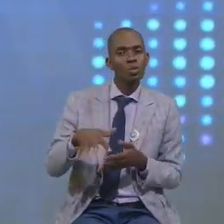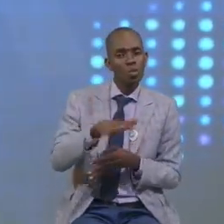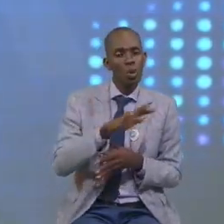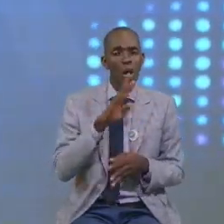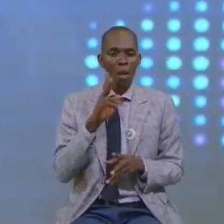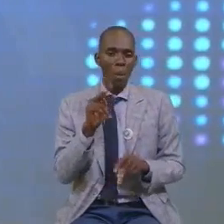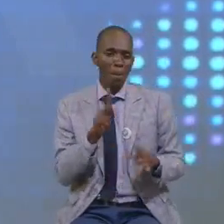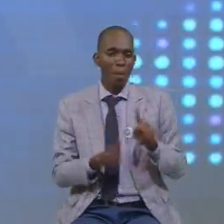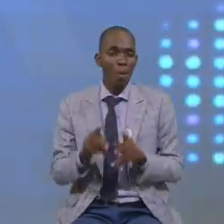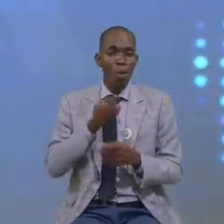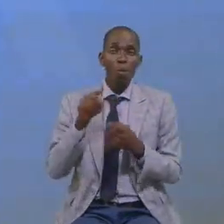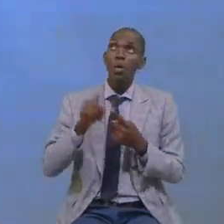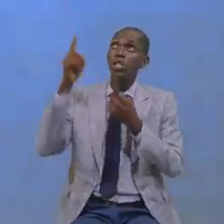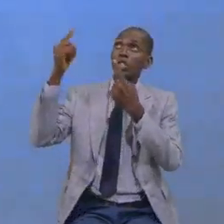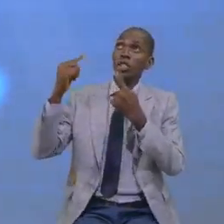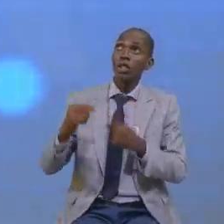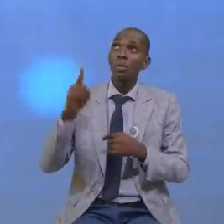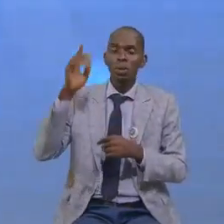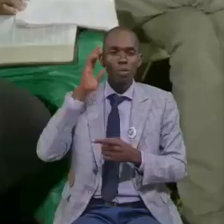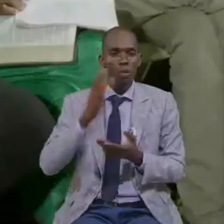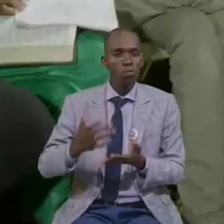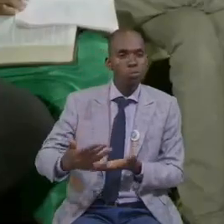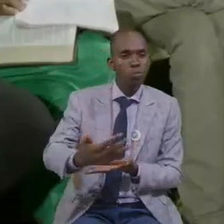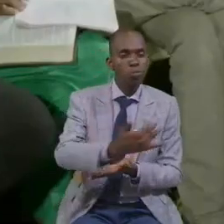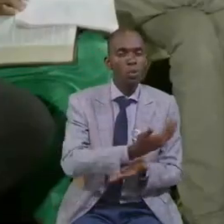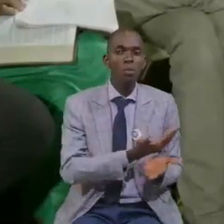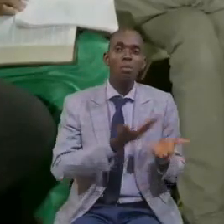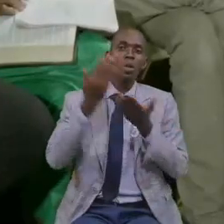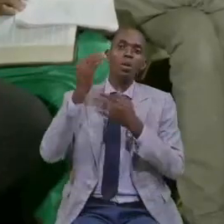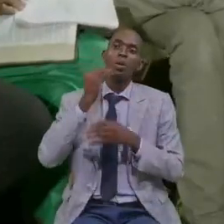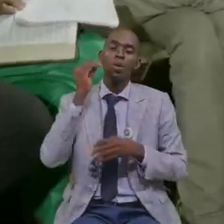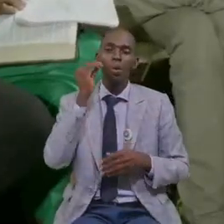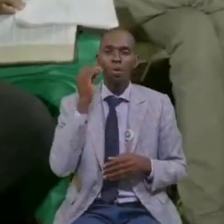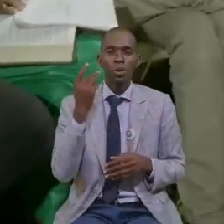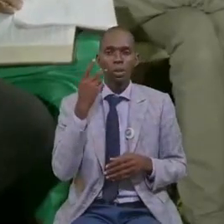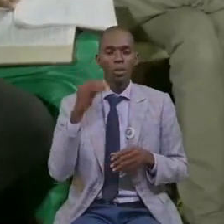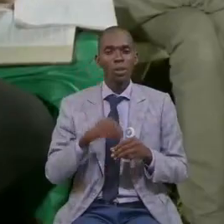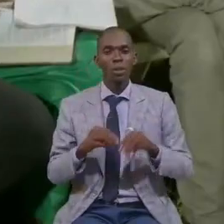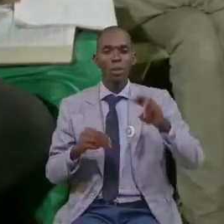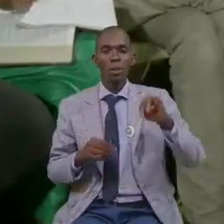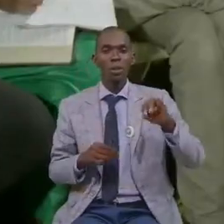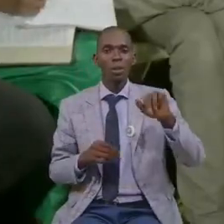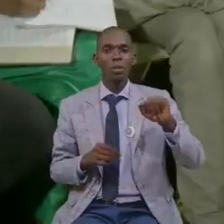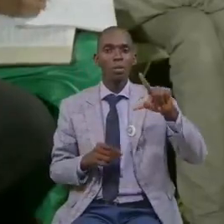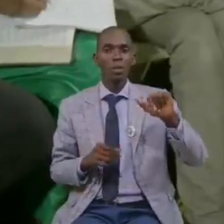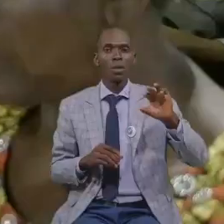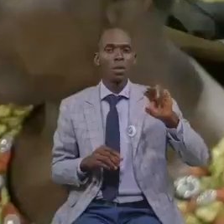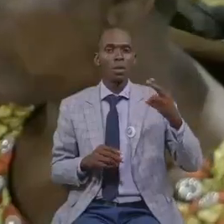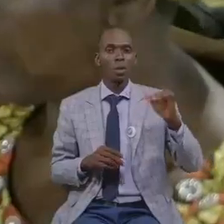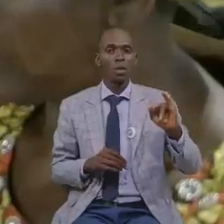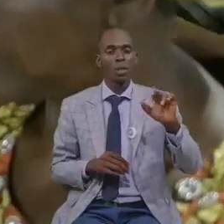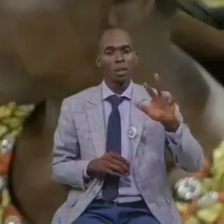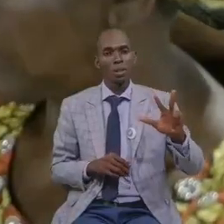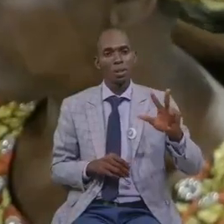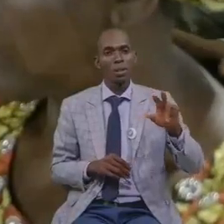comes, he'll take them home. We're looking at Malachi chapter 3, and I'm reading